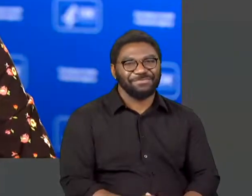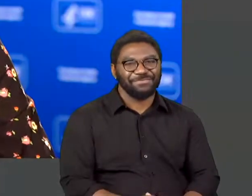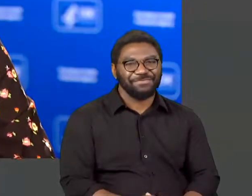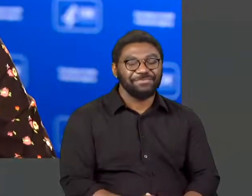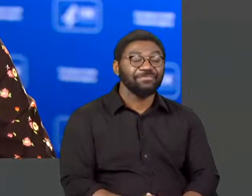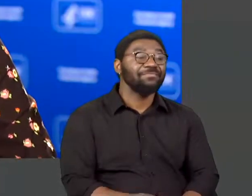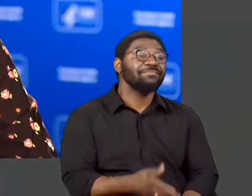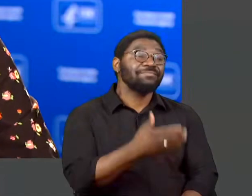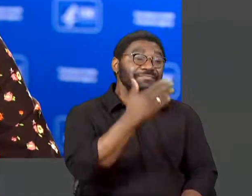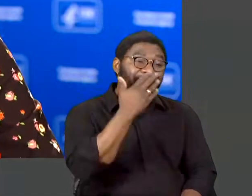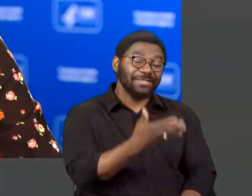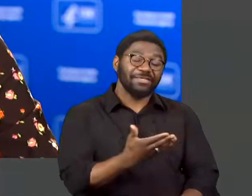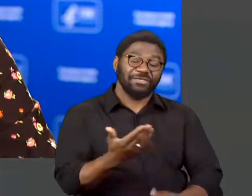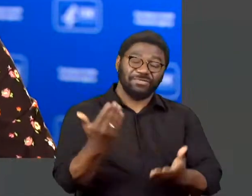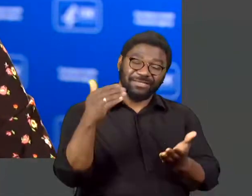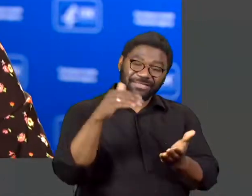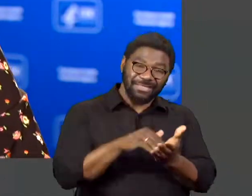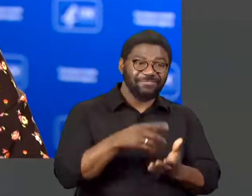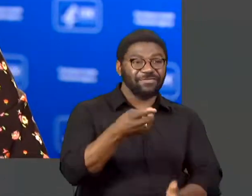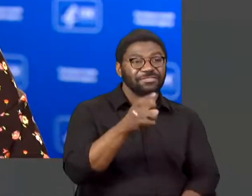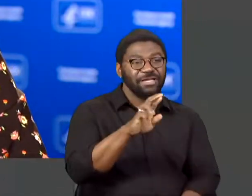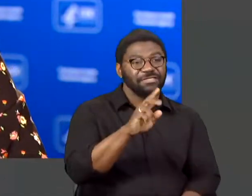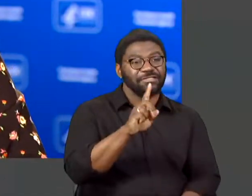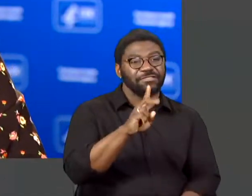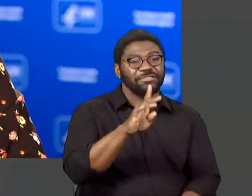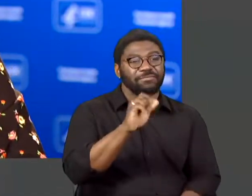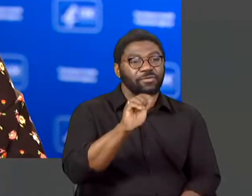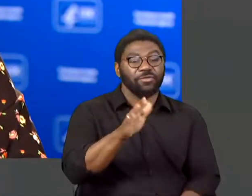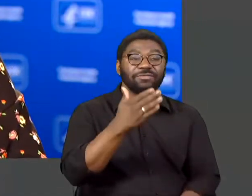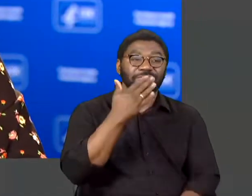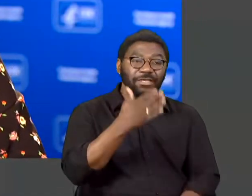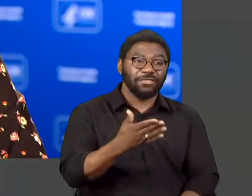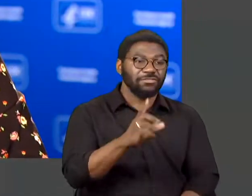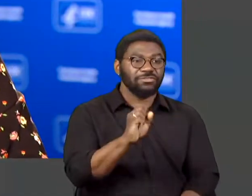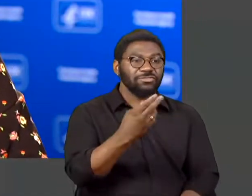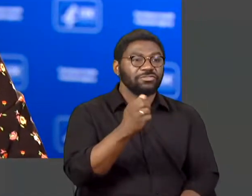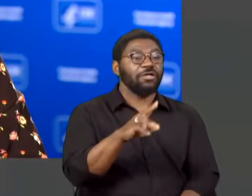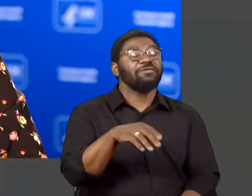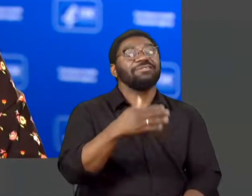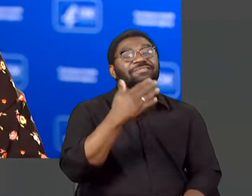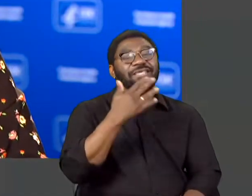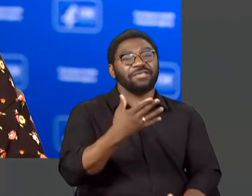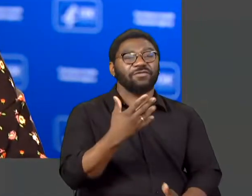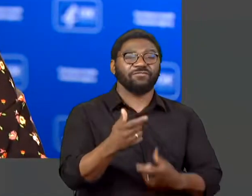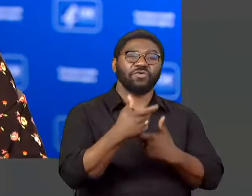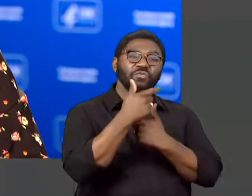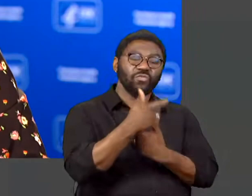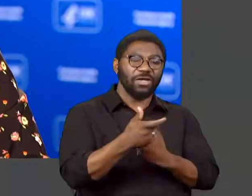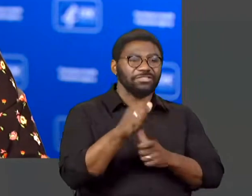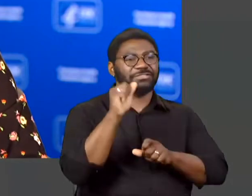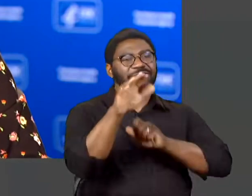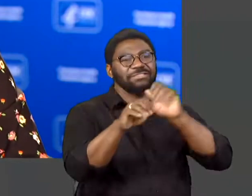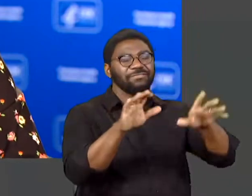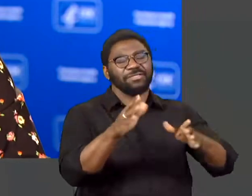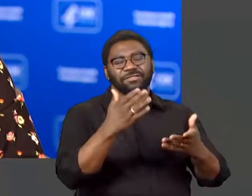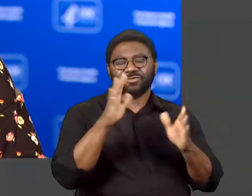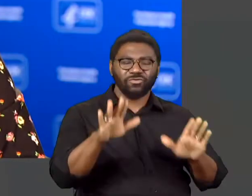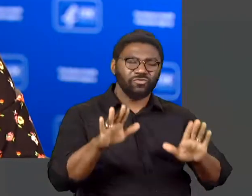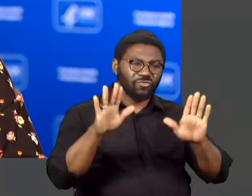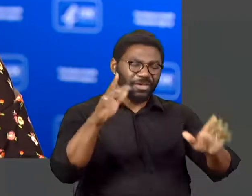Thank you again to Dr. Diebel and Dr. Shah, and thank you to our viewers for engaging and submitting these very thoughtful